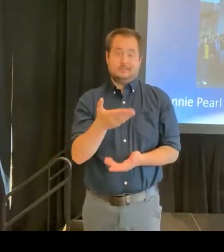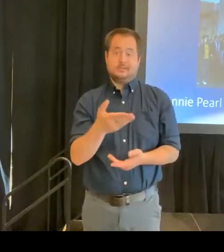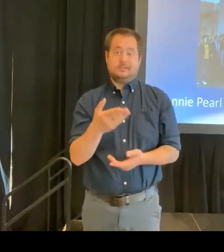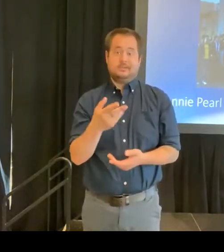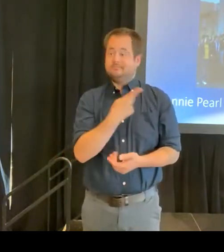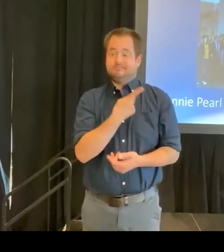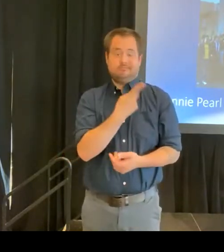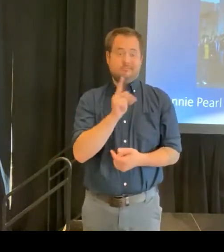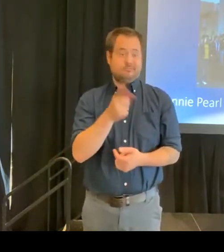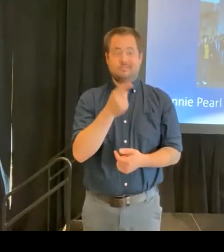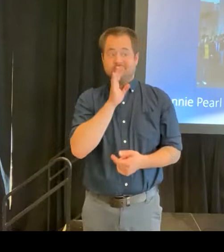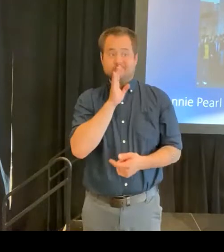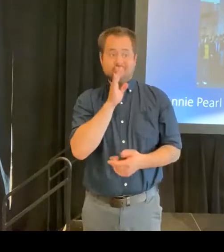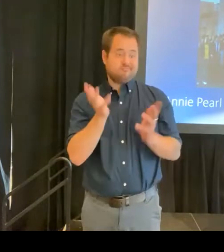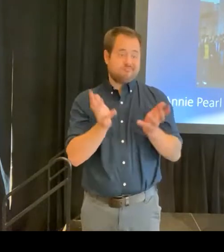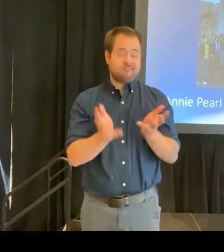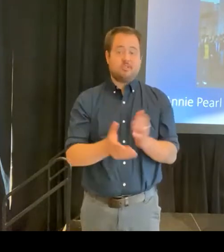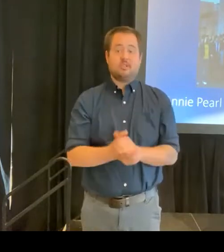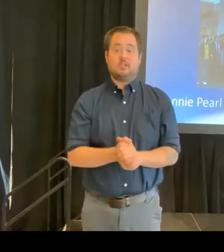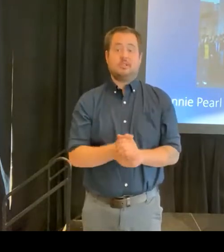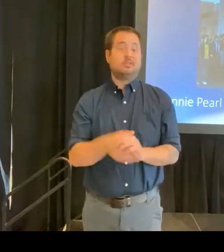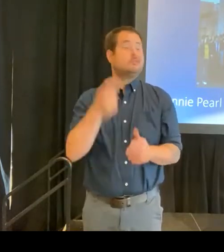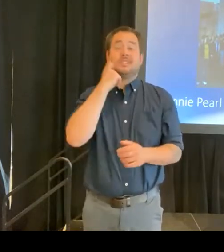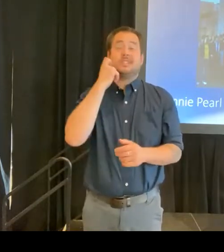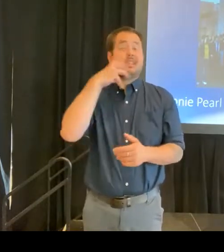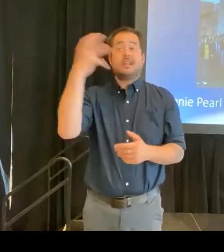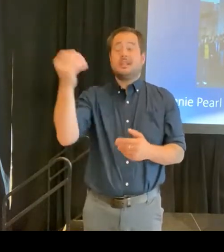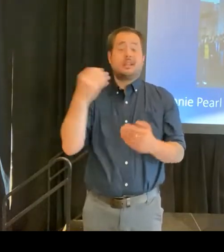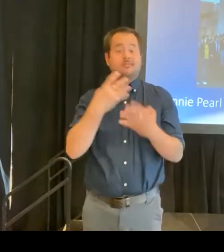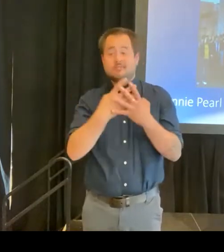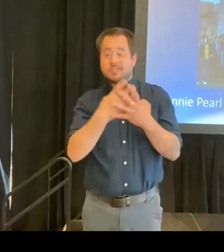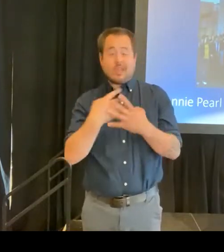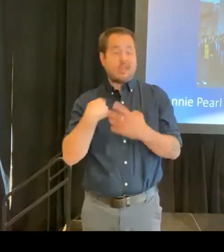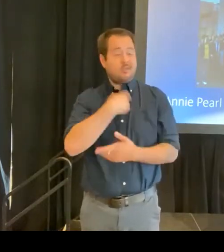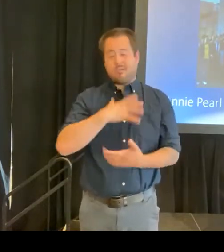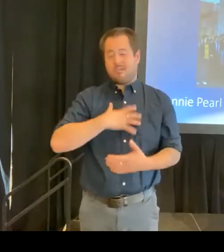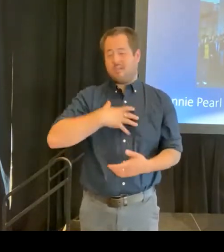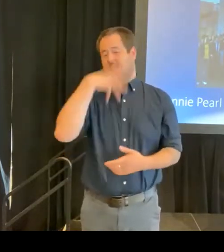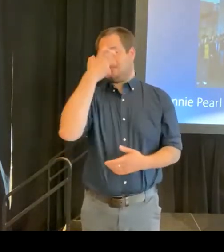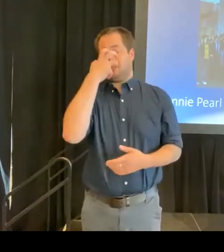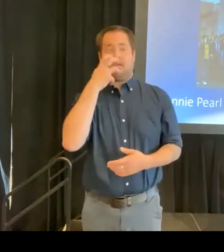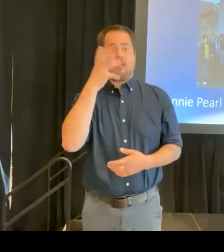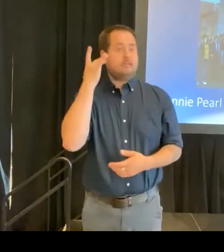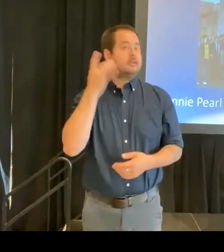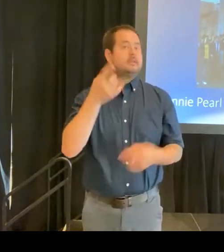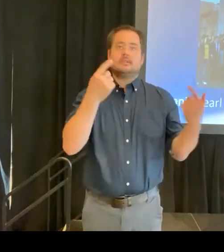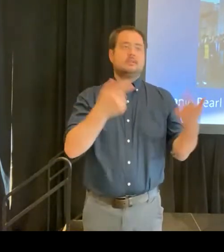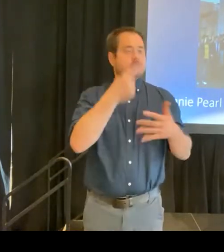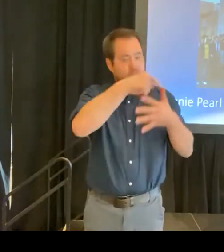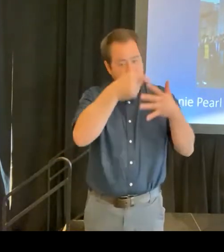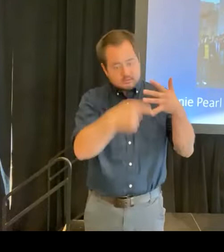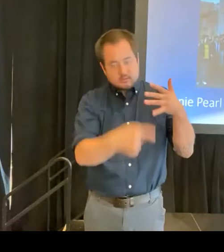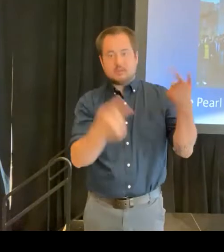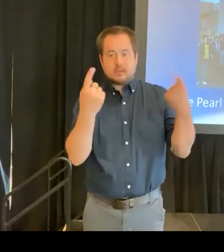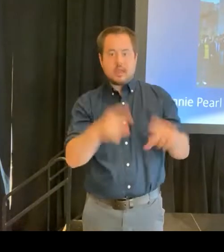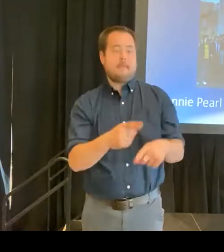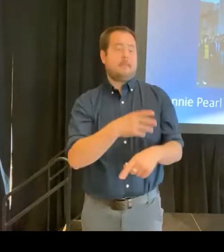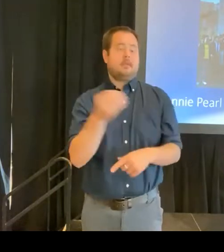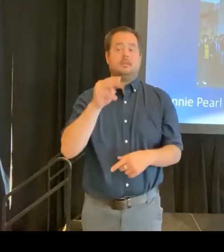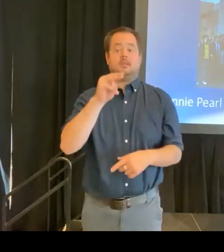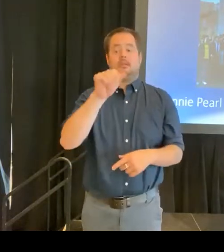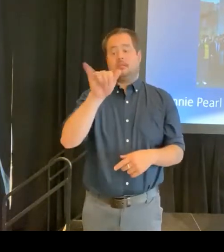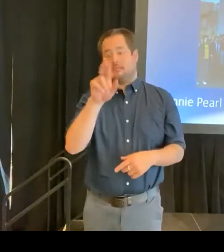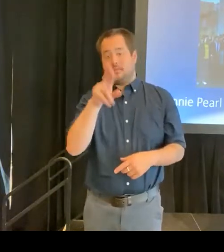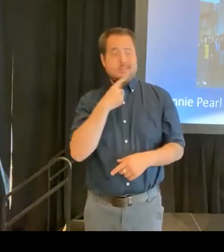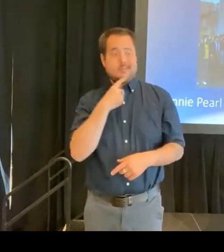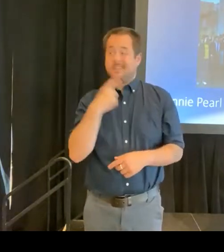talking. And Mary, we had just gotten out of jail and we were angry because this, that, and the other has happened. And Mary said, we ought to march